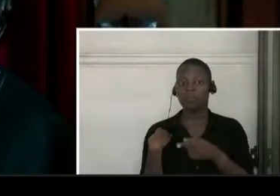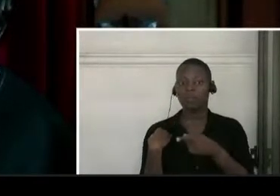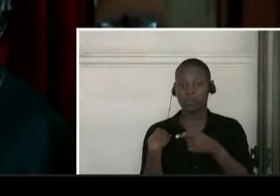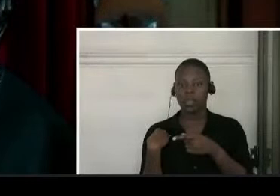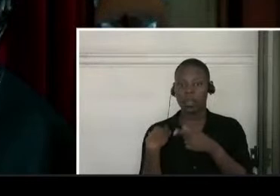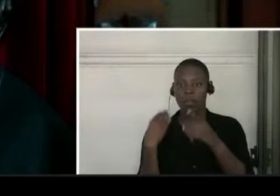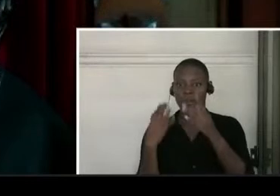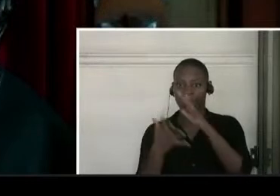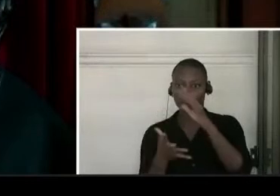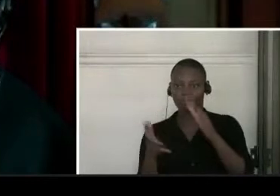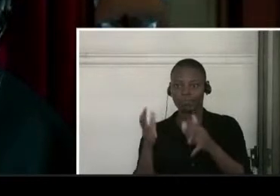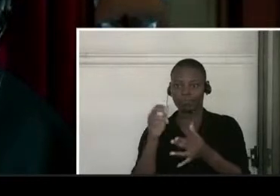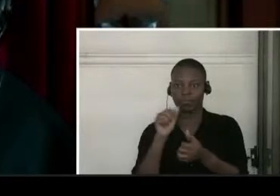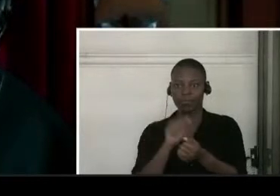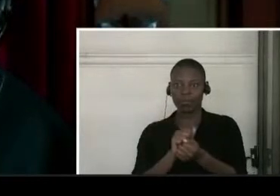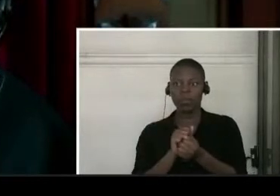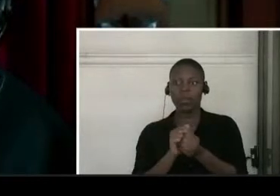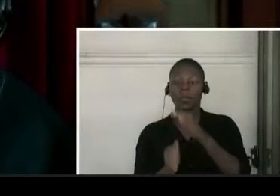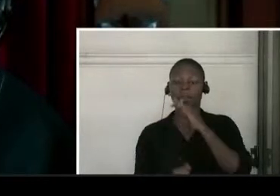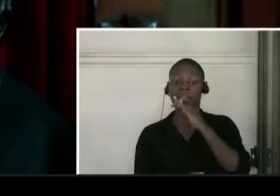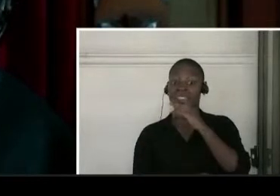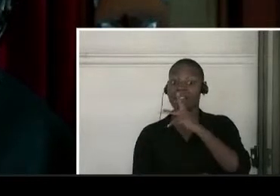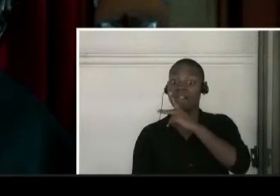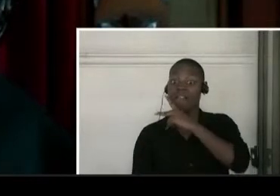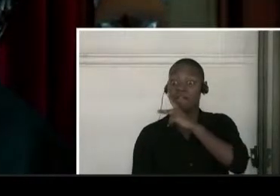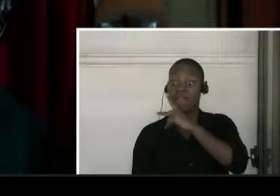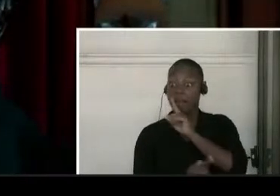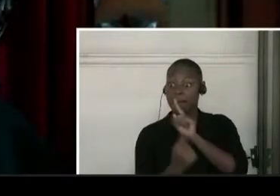until Friday. I thank you.